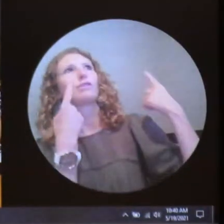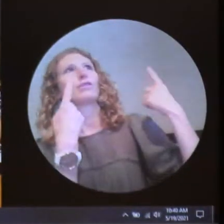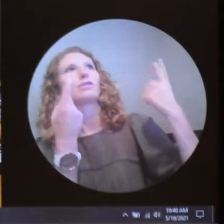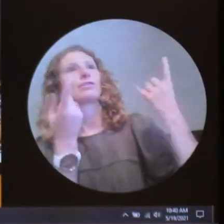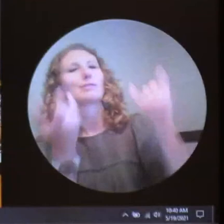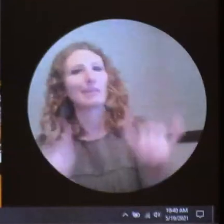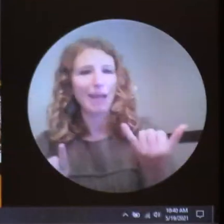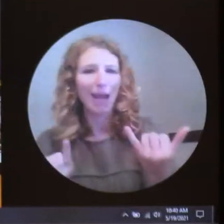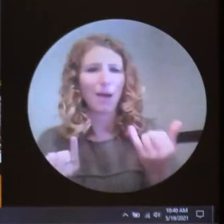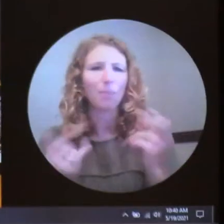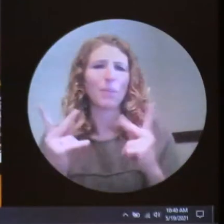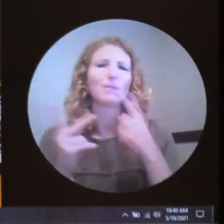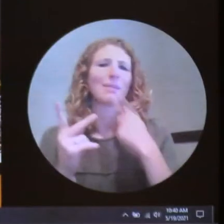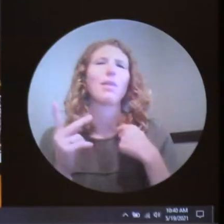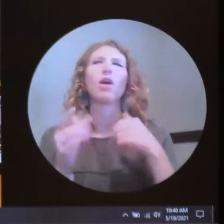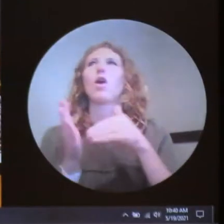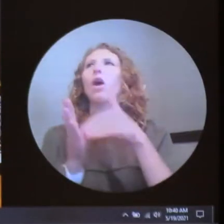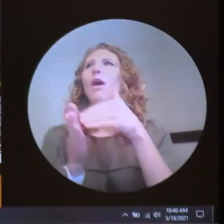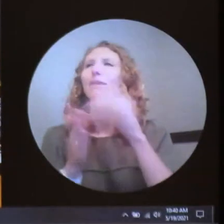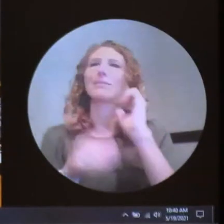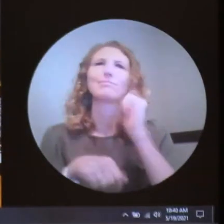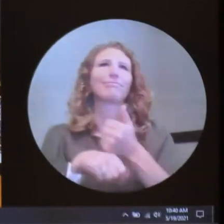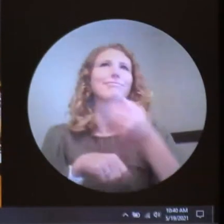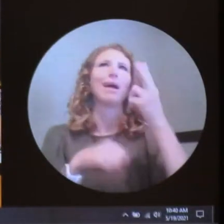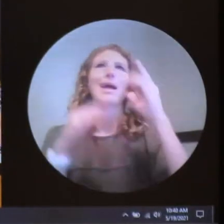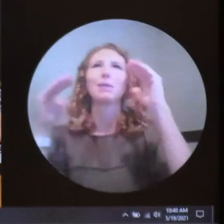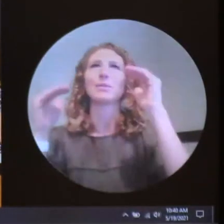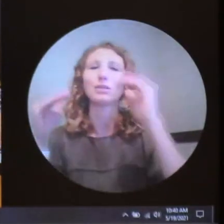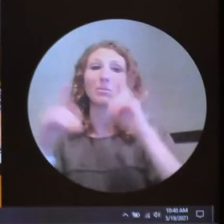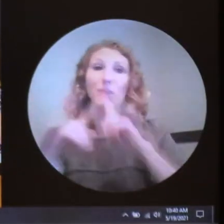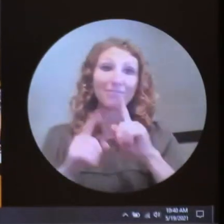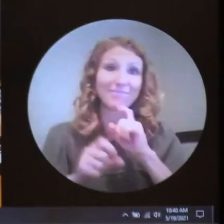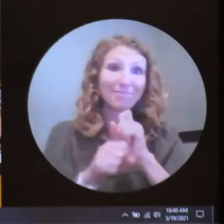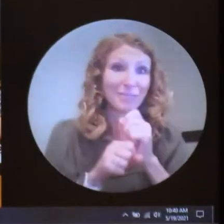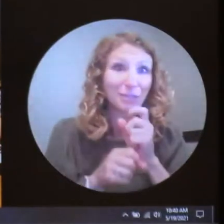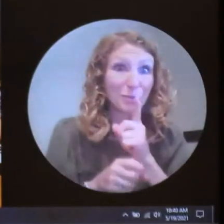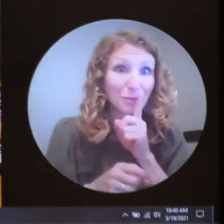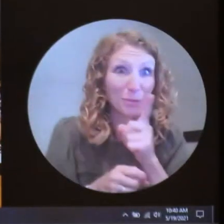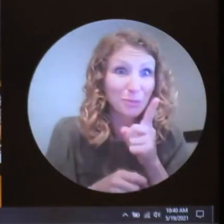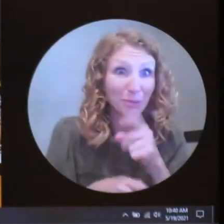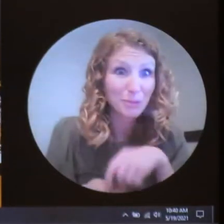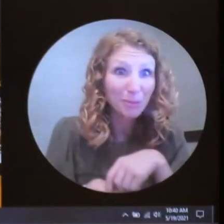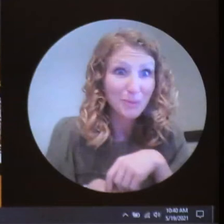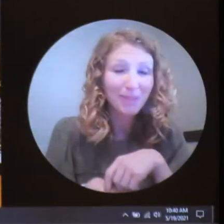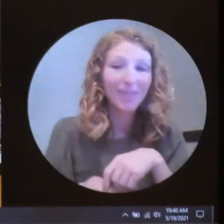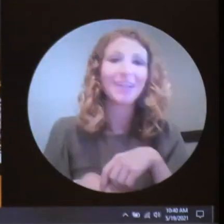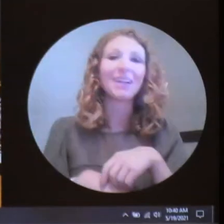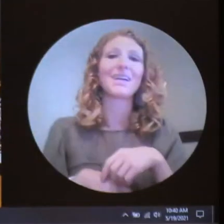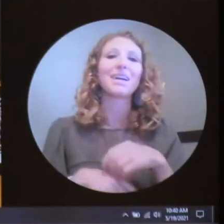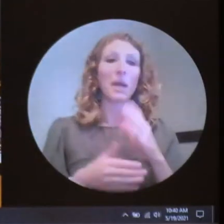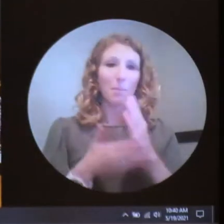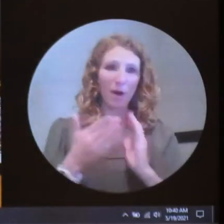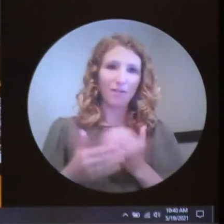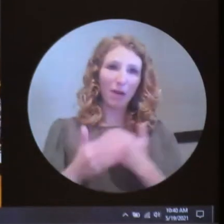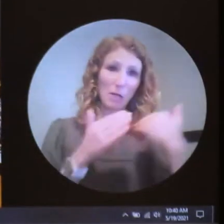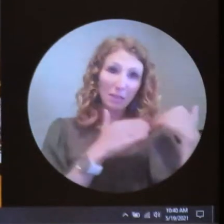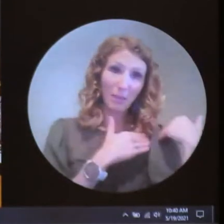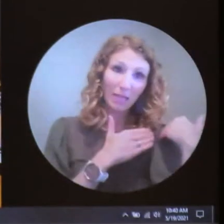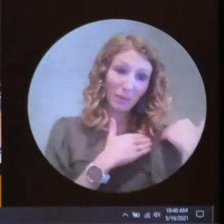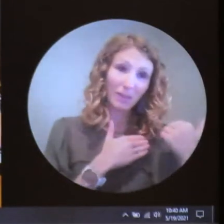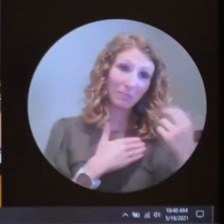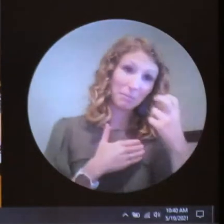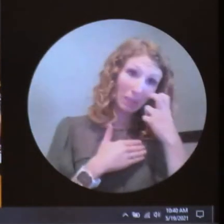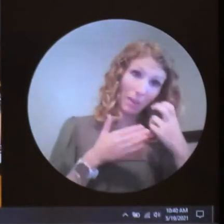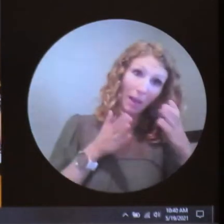until now. It's a true statement, however. Part of our responsibility as people who are blind